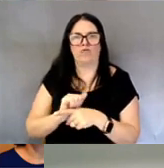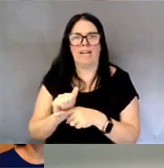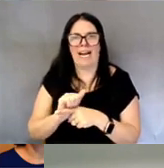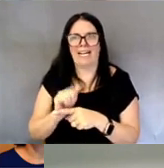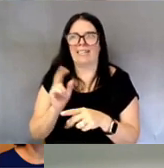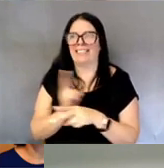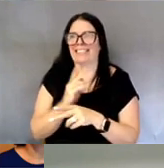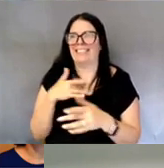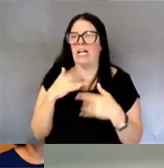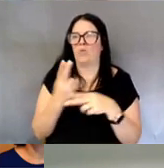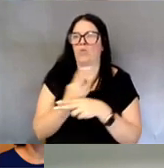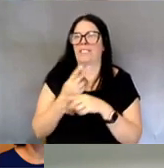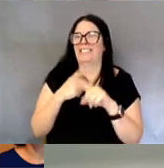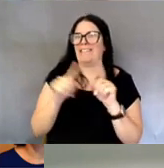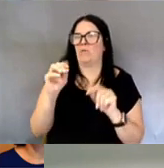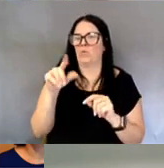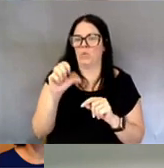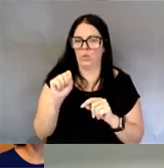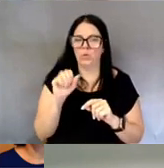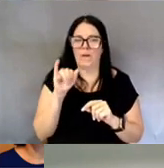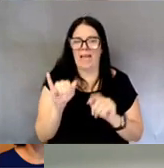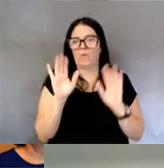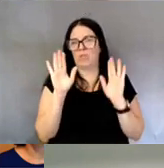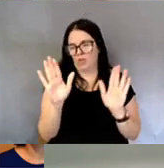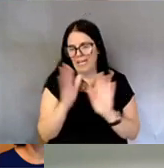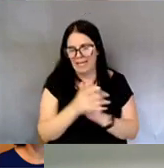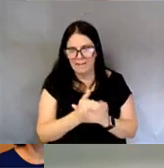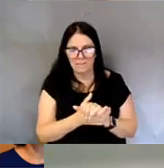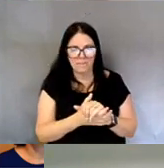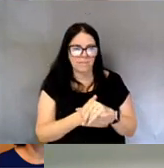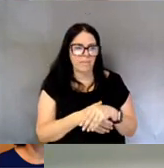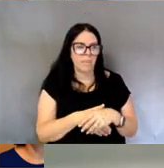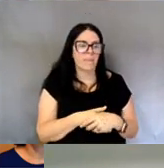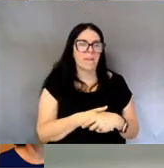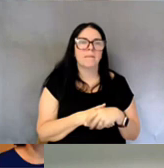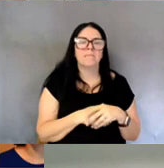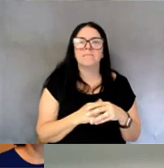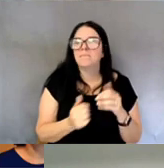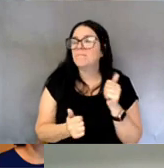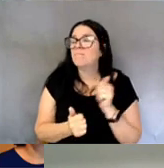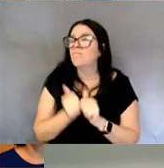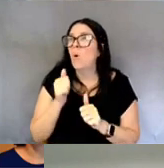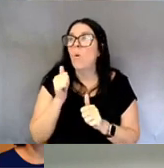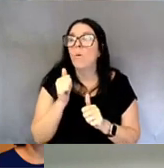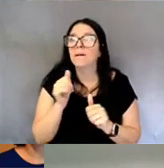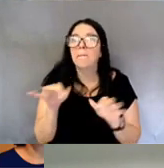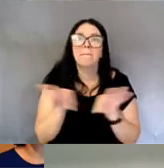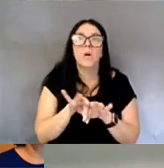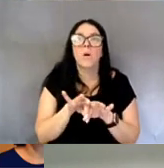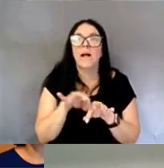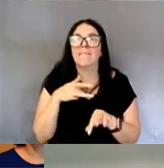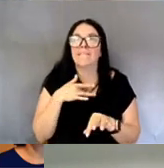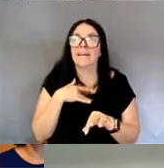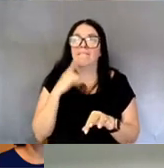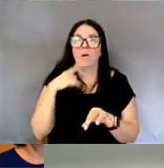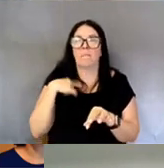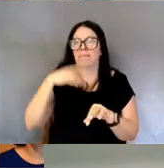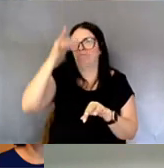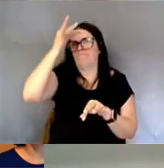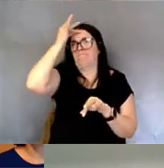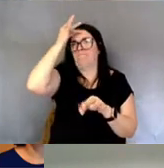using different collaborative tools. So that was great. And the most memorable collaborative element that stood for me was